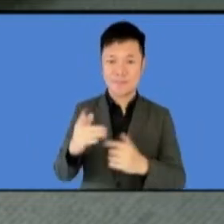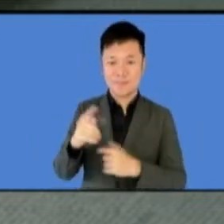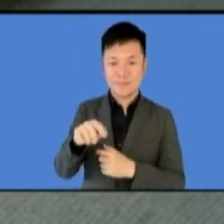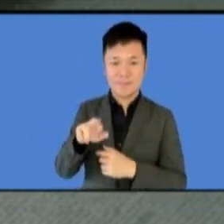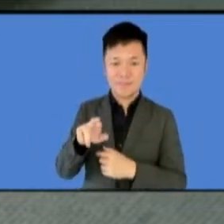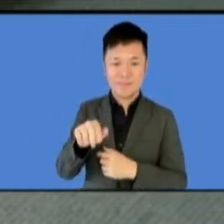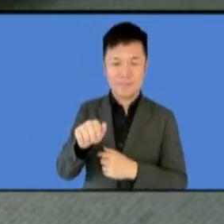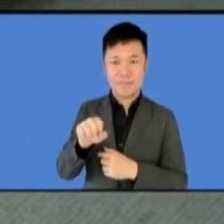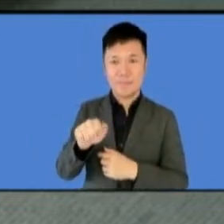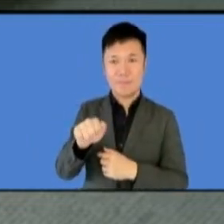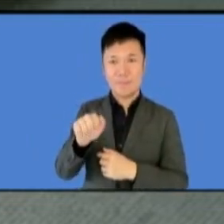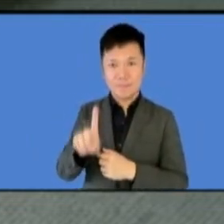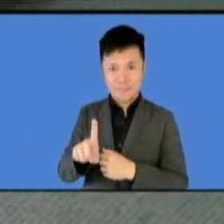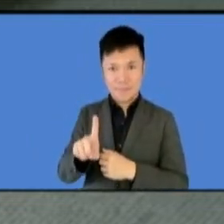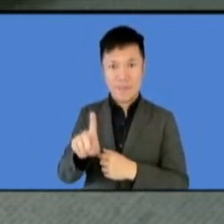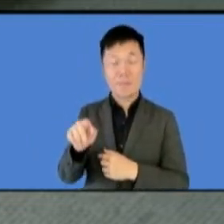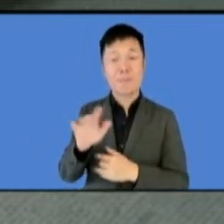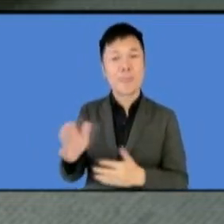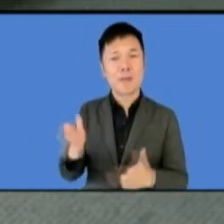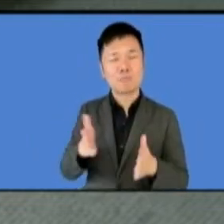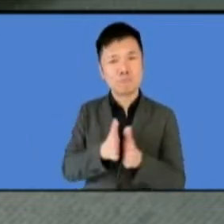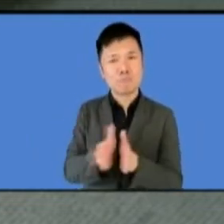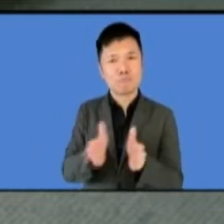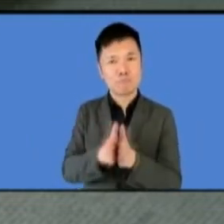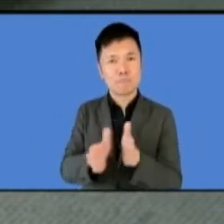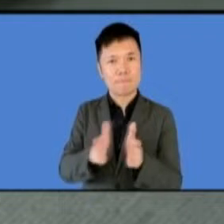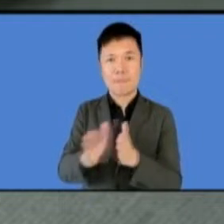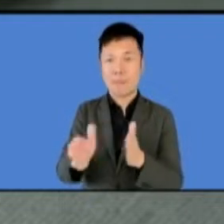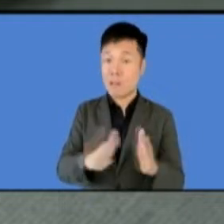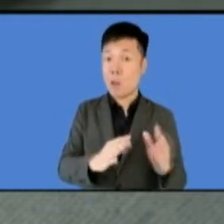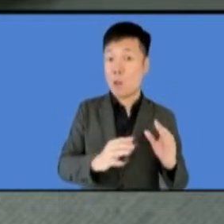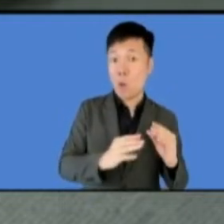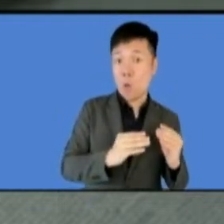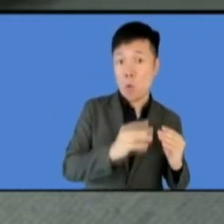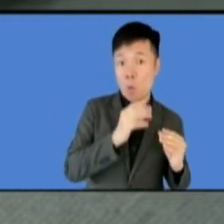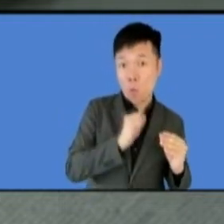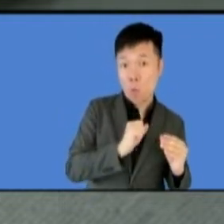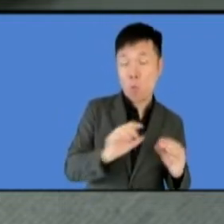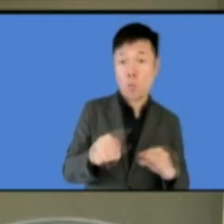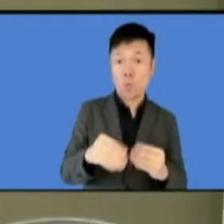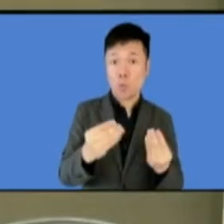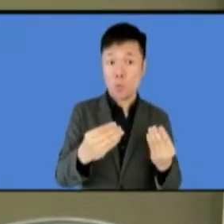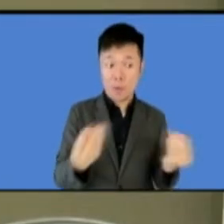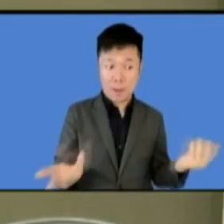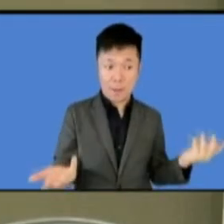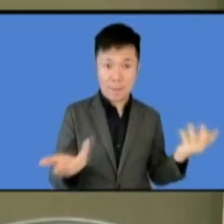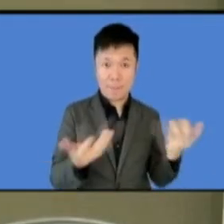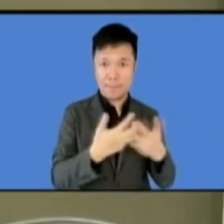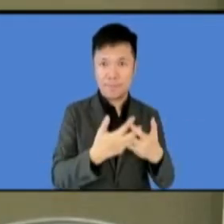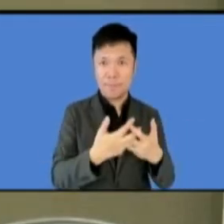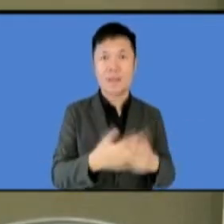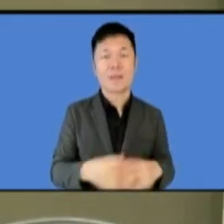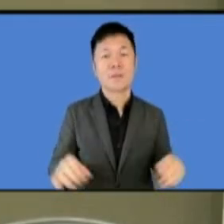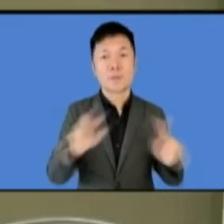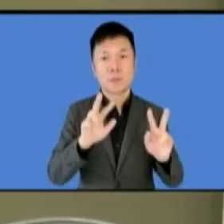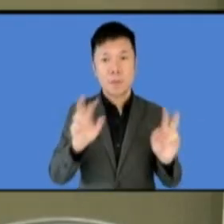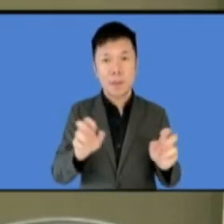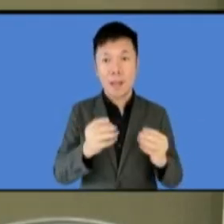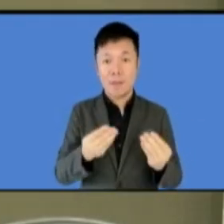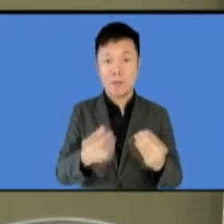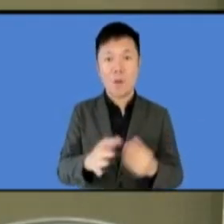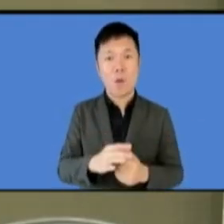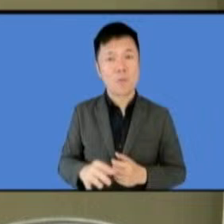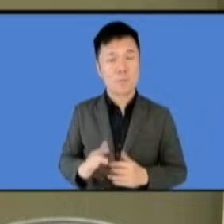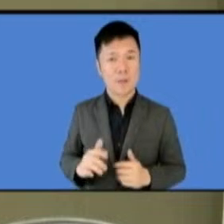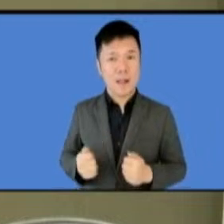overall assessment of the importance of the intergenerational approach, and then focusing on two aspects, the lifelong learning and the health, and making